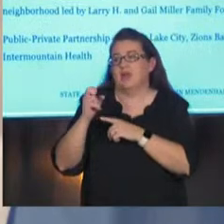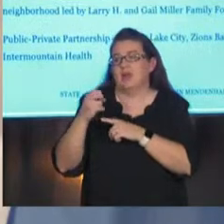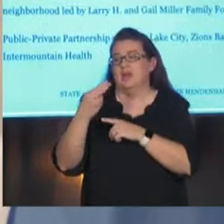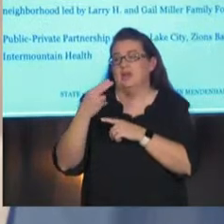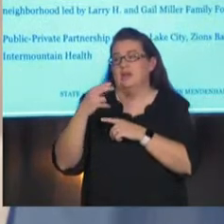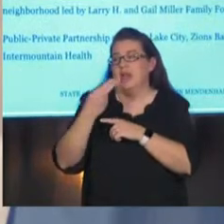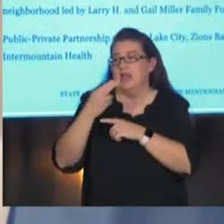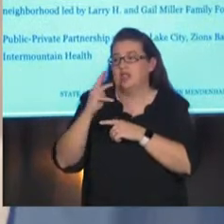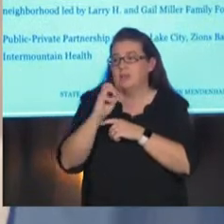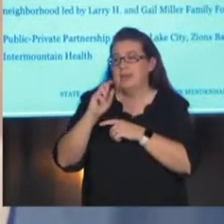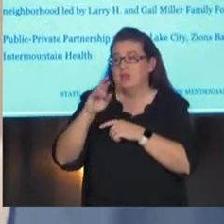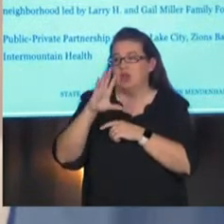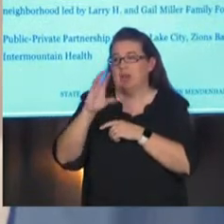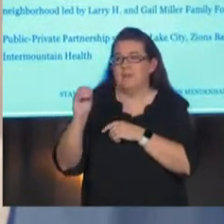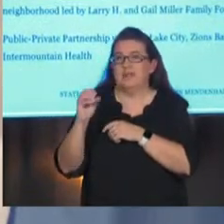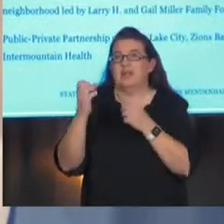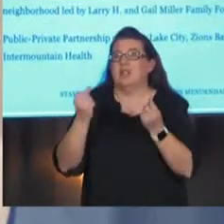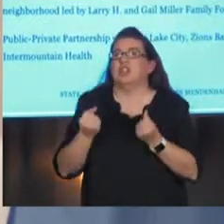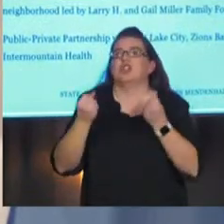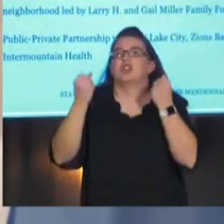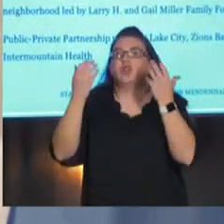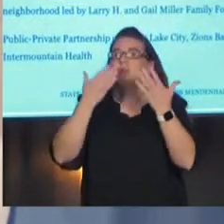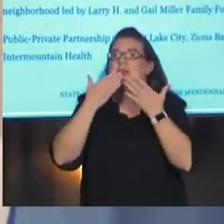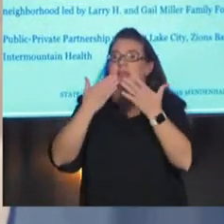Company. So many thanks.